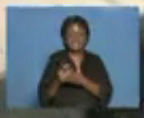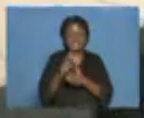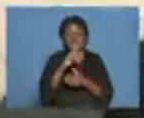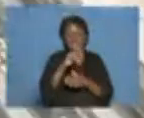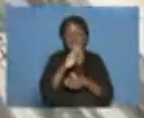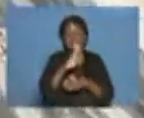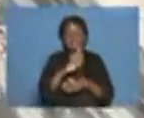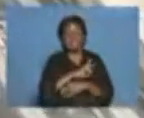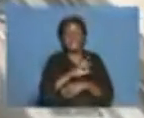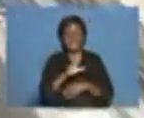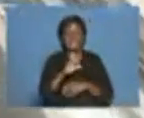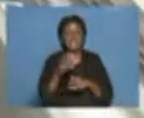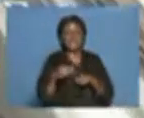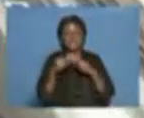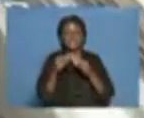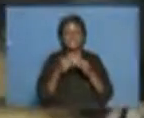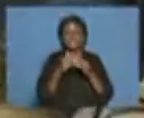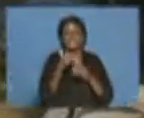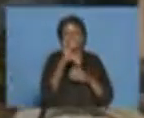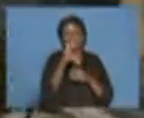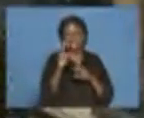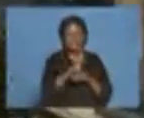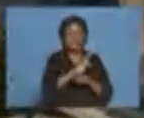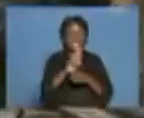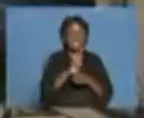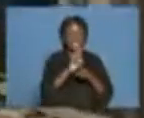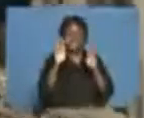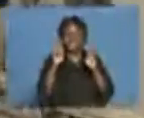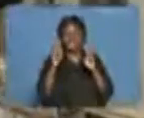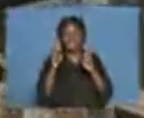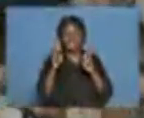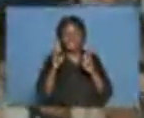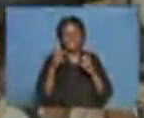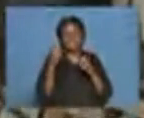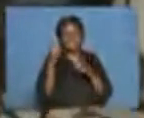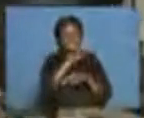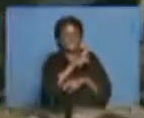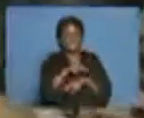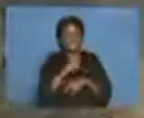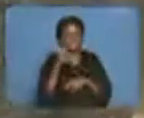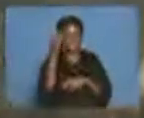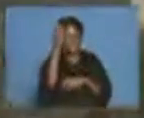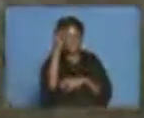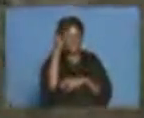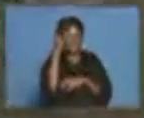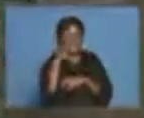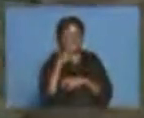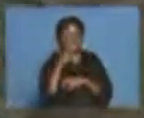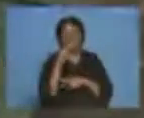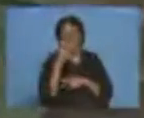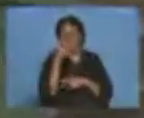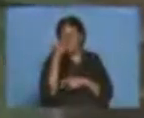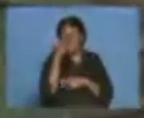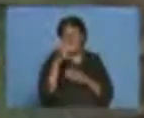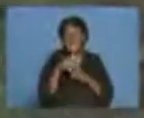students. From their work on display and continued learning from Zonicle, considered one of the best in the field, these students,